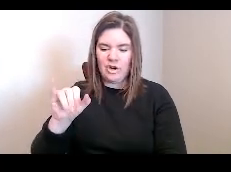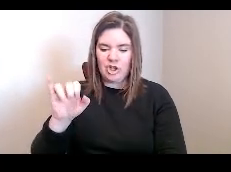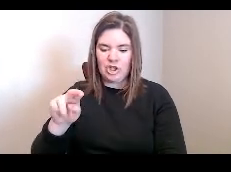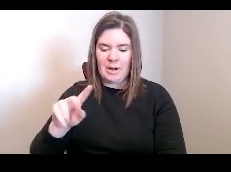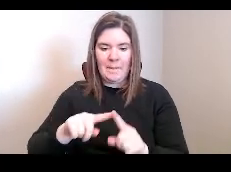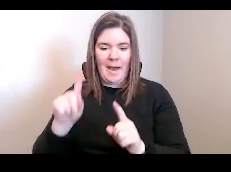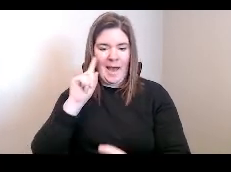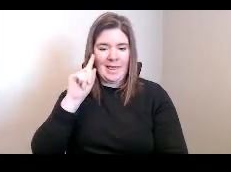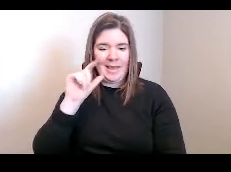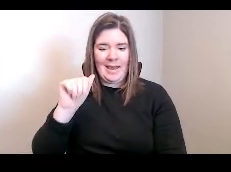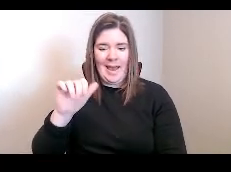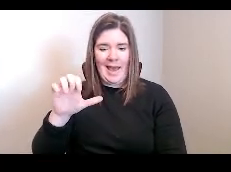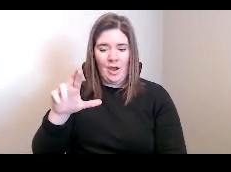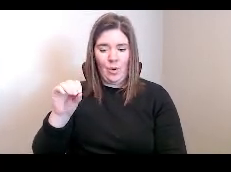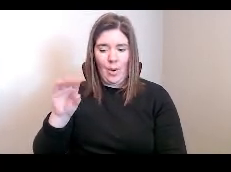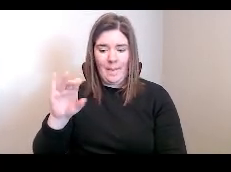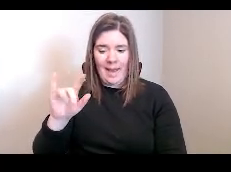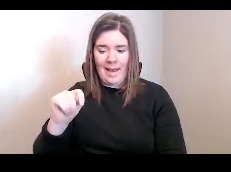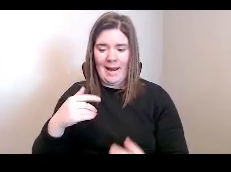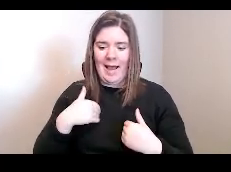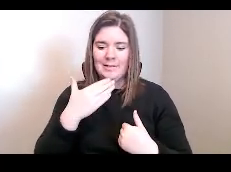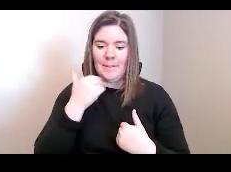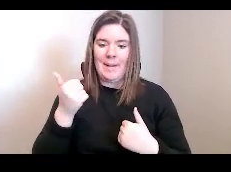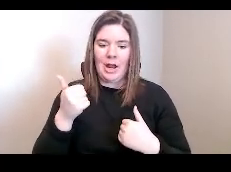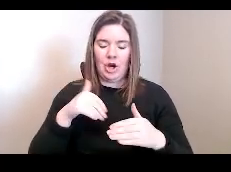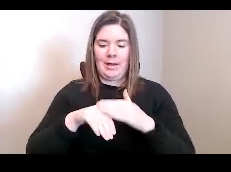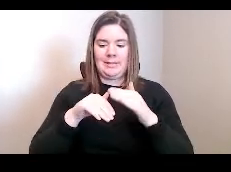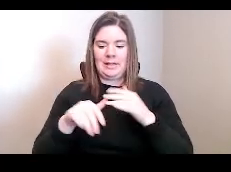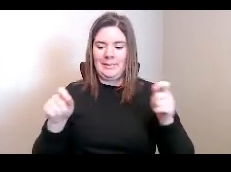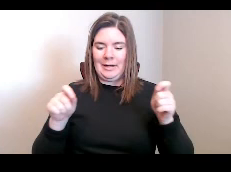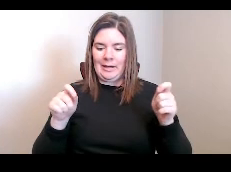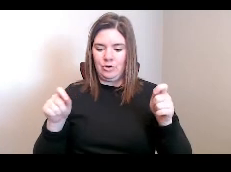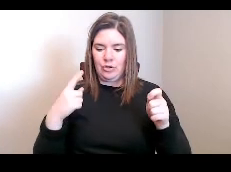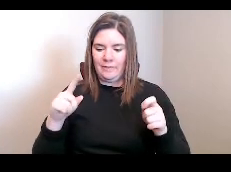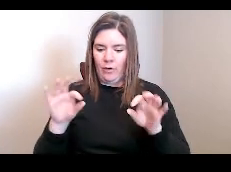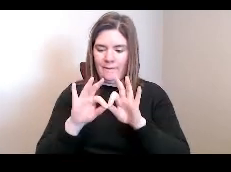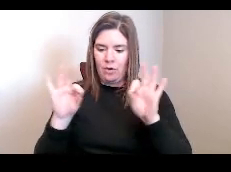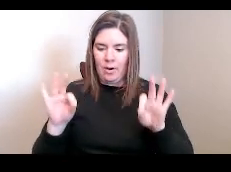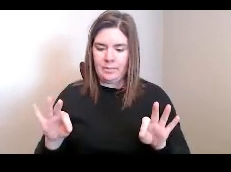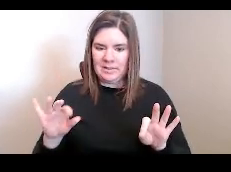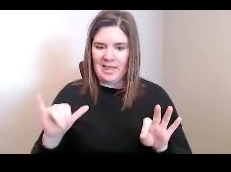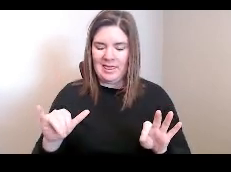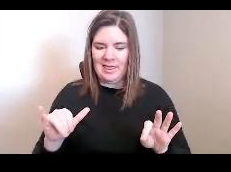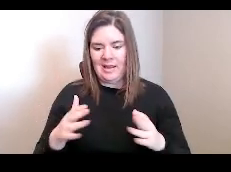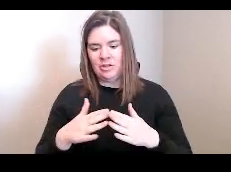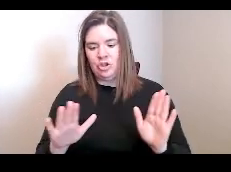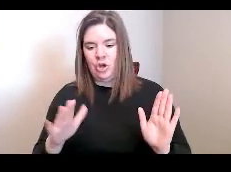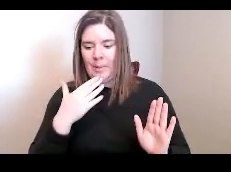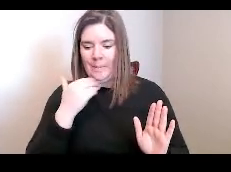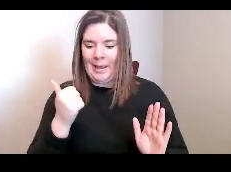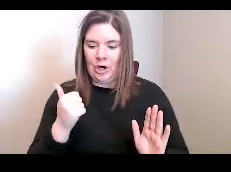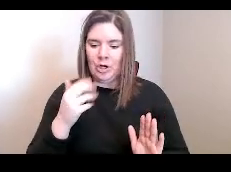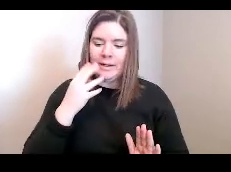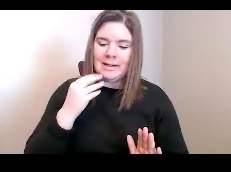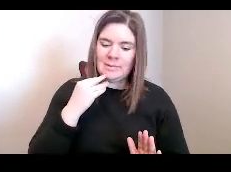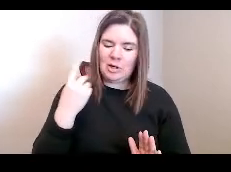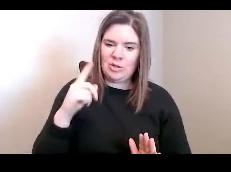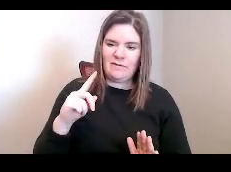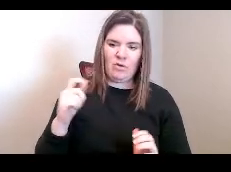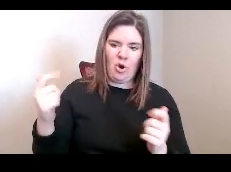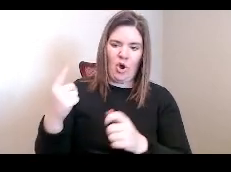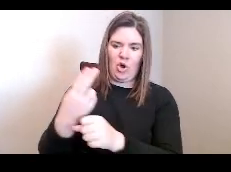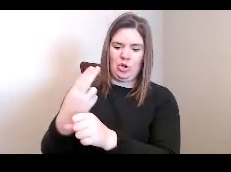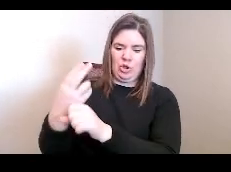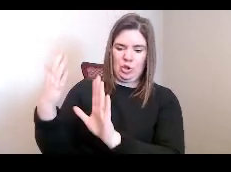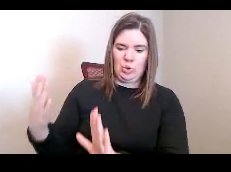better accessibility controls for forms, and it's just a general better experience for the end user for forms kind of across